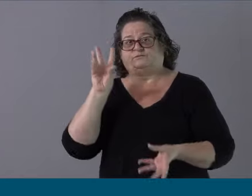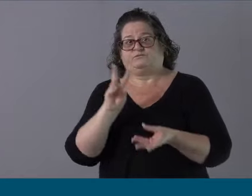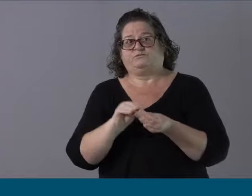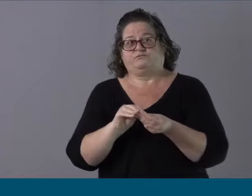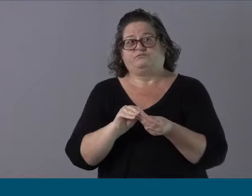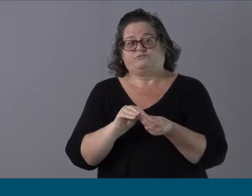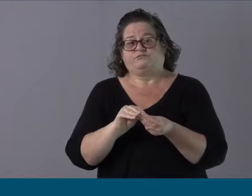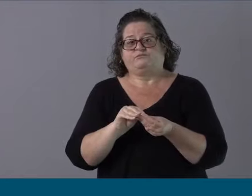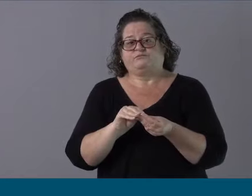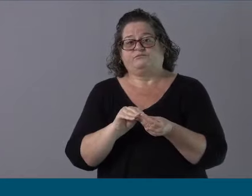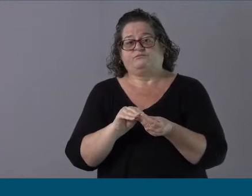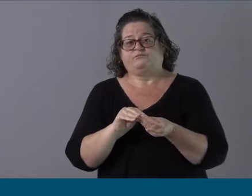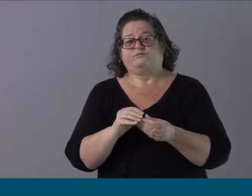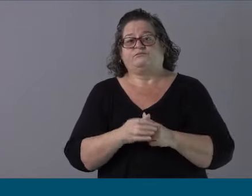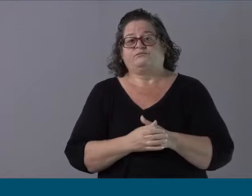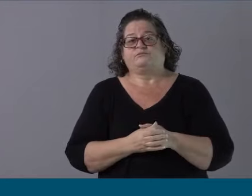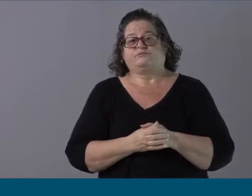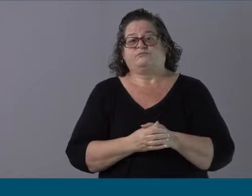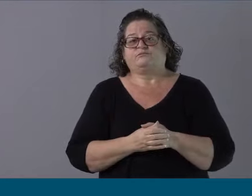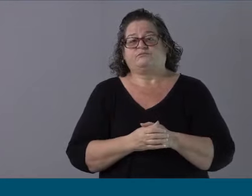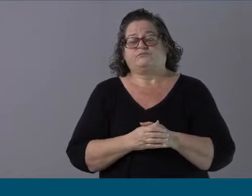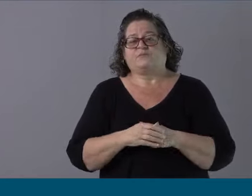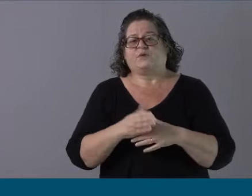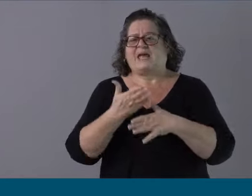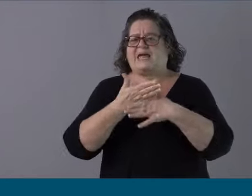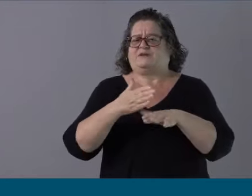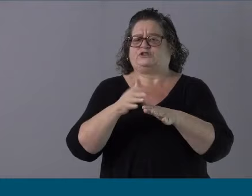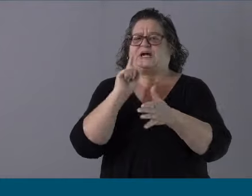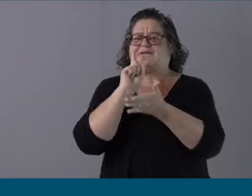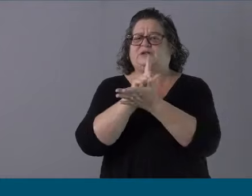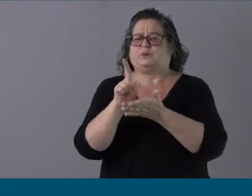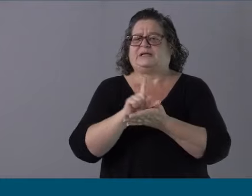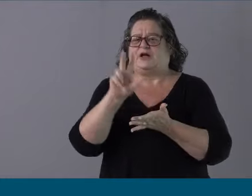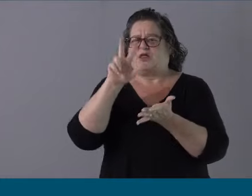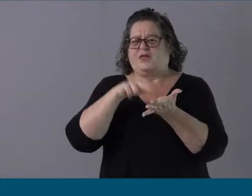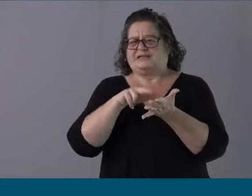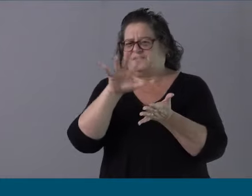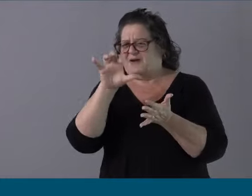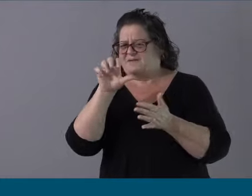3,501 average cases per week for the week of June 28th,